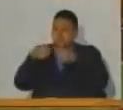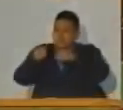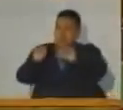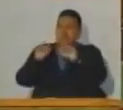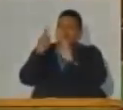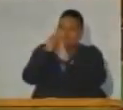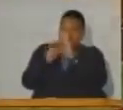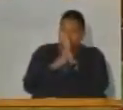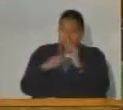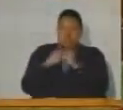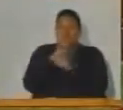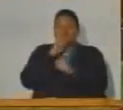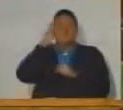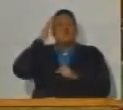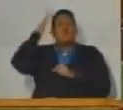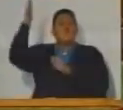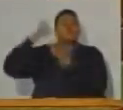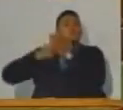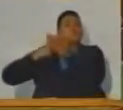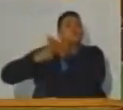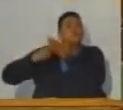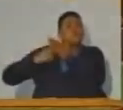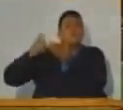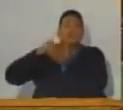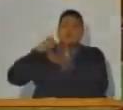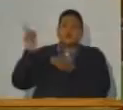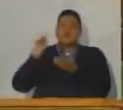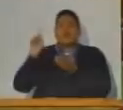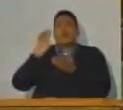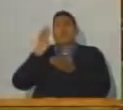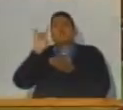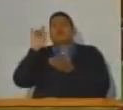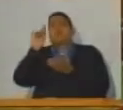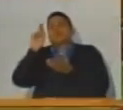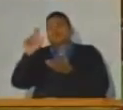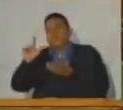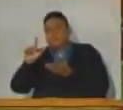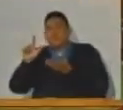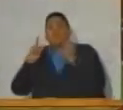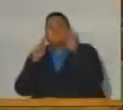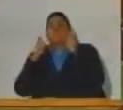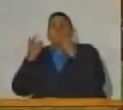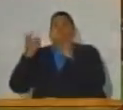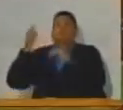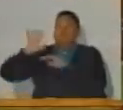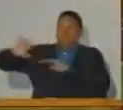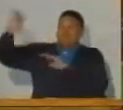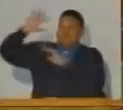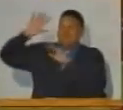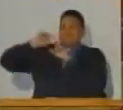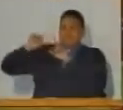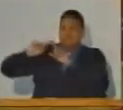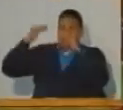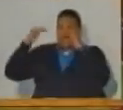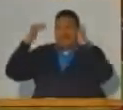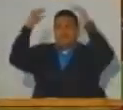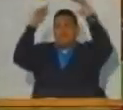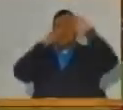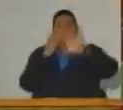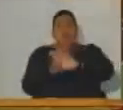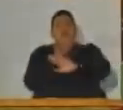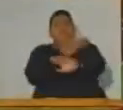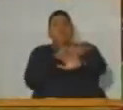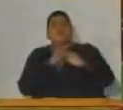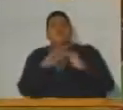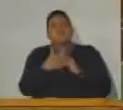ensure that future negotiations at the bilateral, regional, and multilateral levels advance